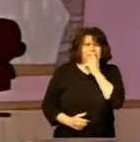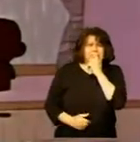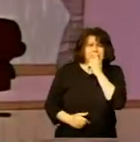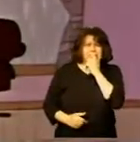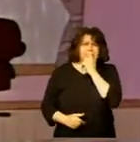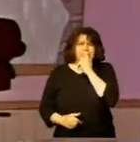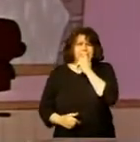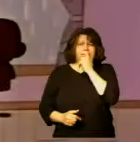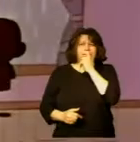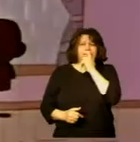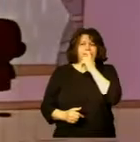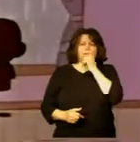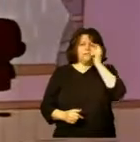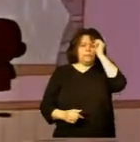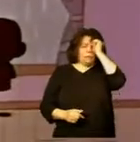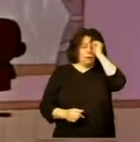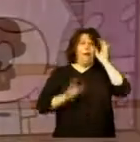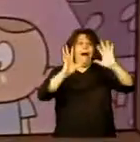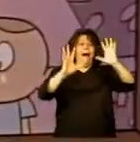being soaking wet in the rain.